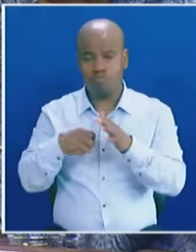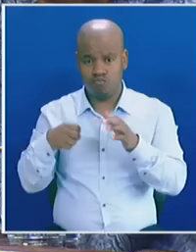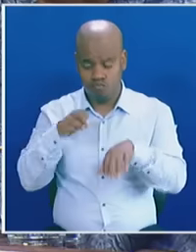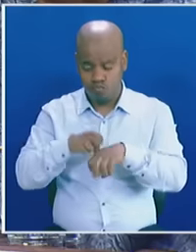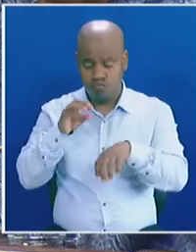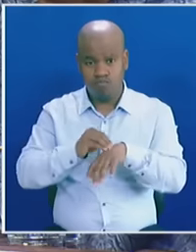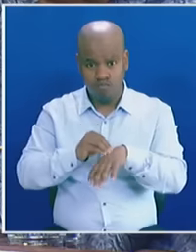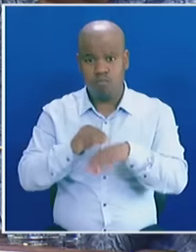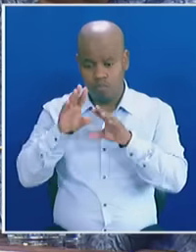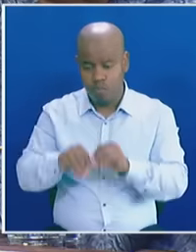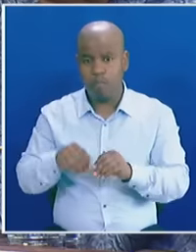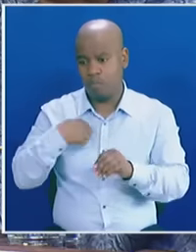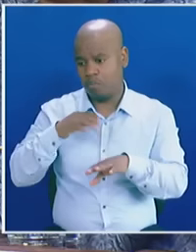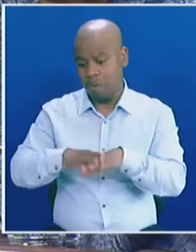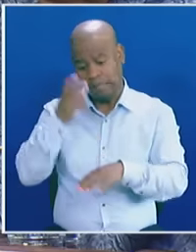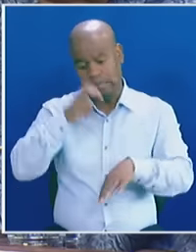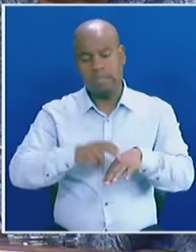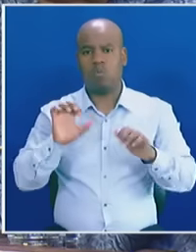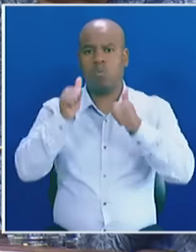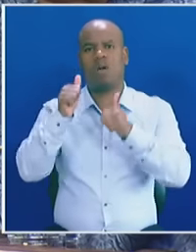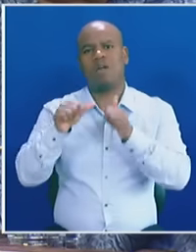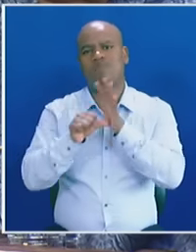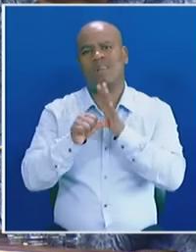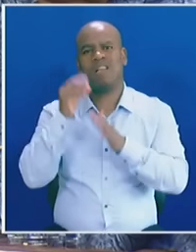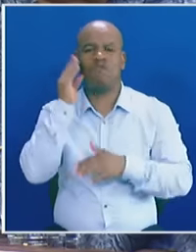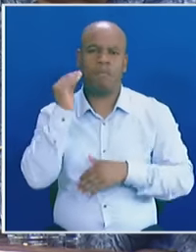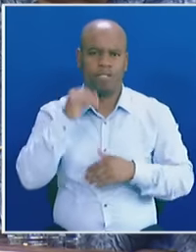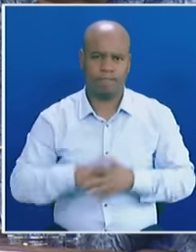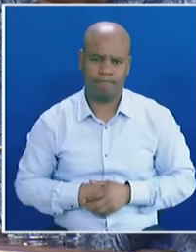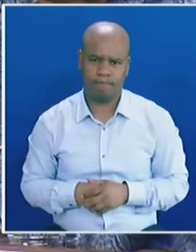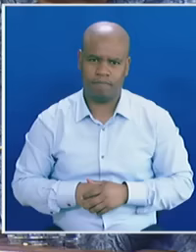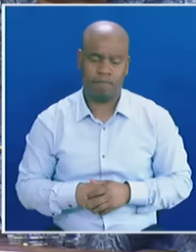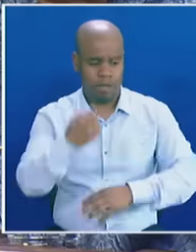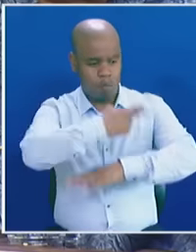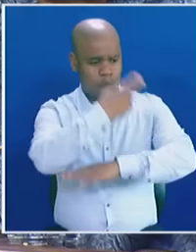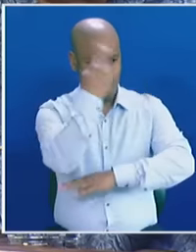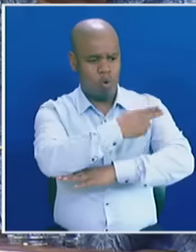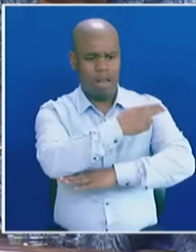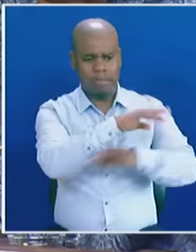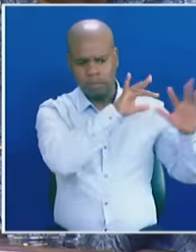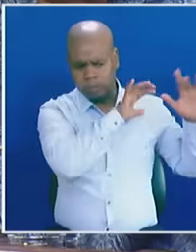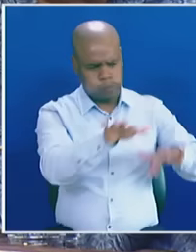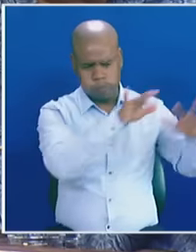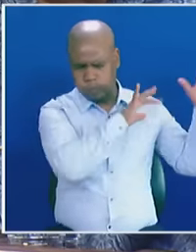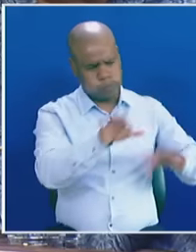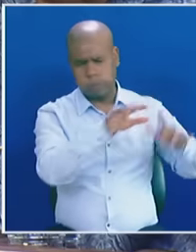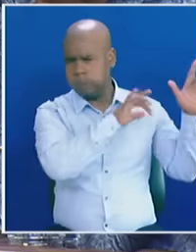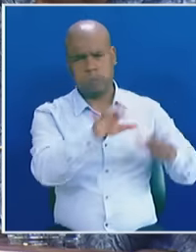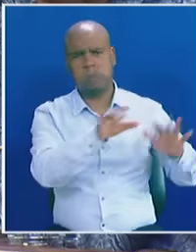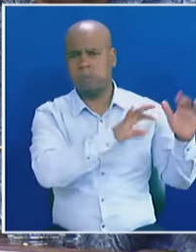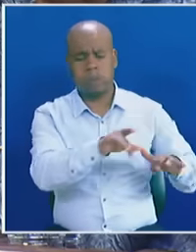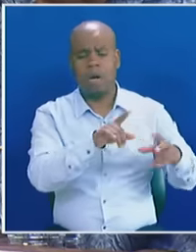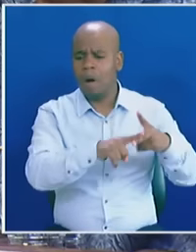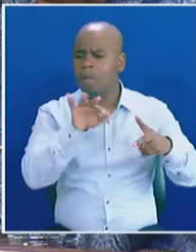information to inform this approach. Porosity of our borders and illegal movement of people, stolen